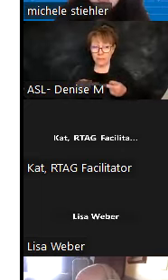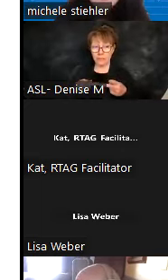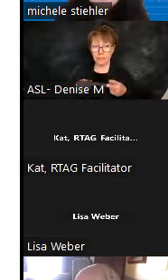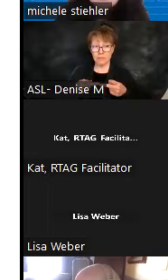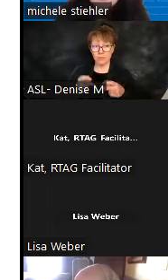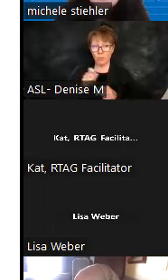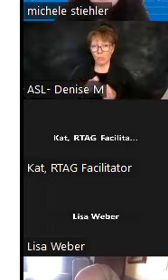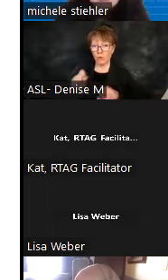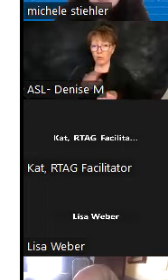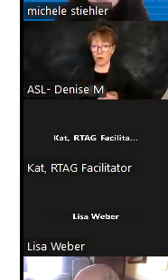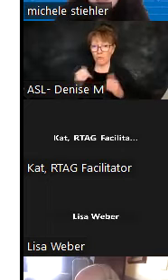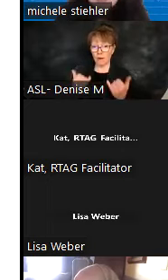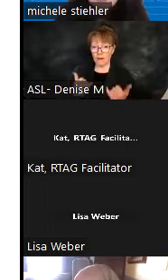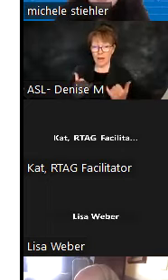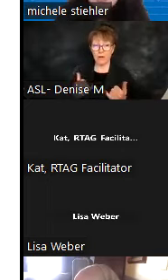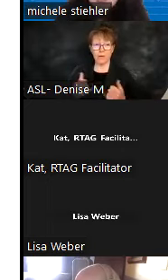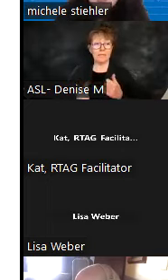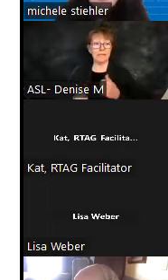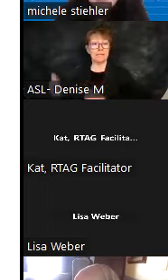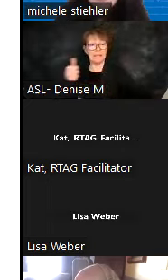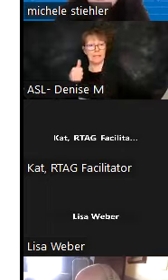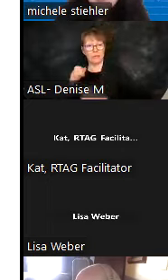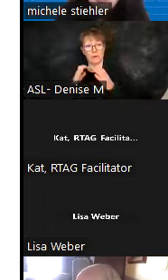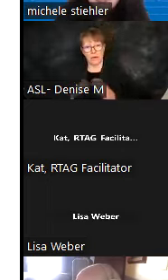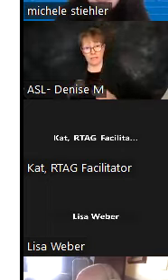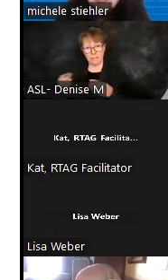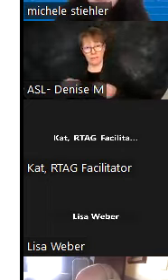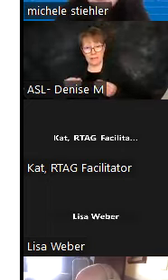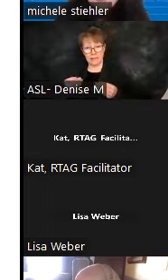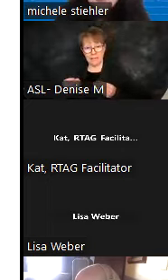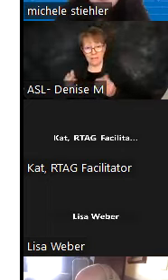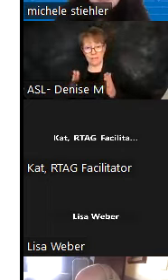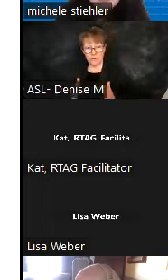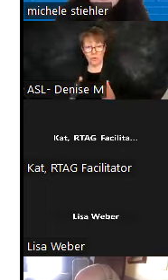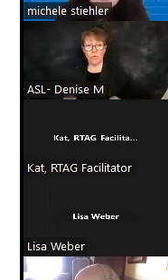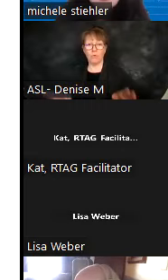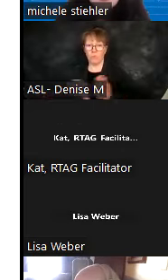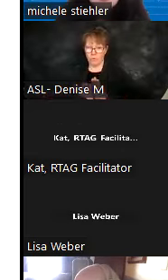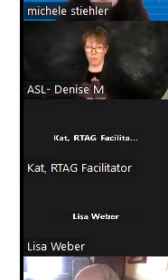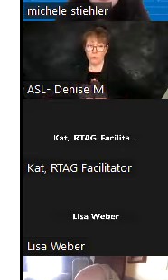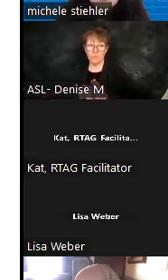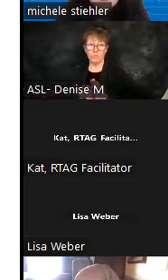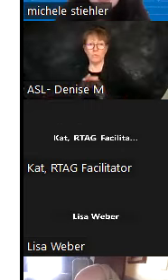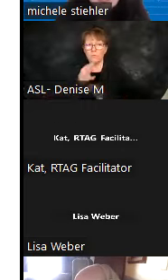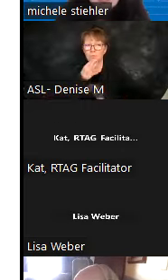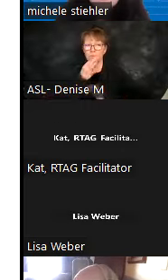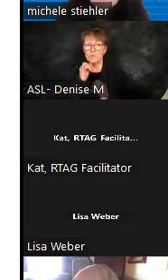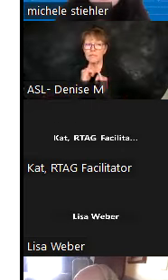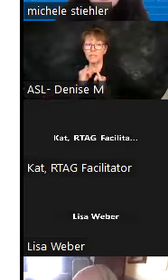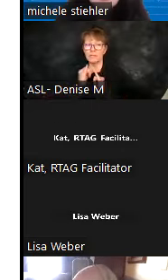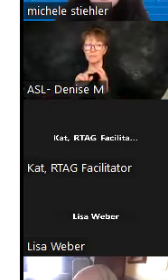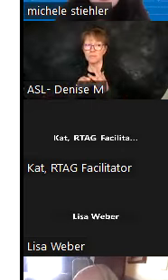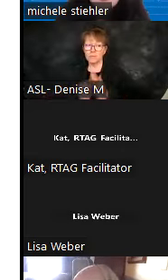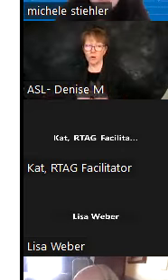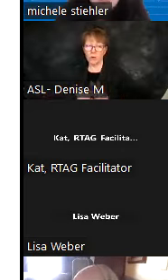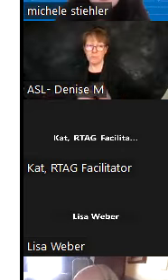right now. The senior customer liaison has closed and interviews will begin. We have the